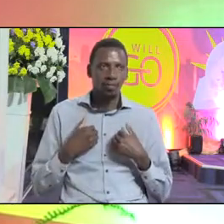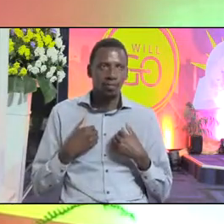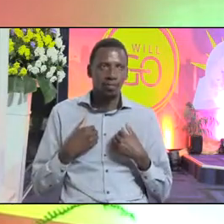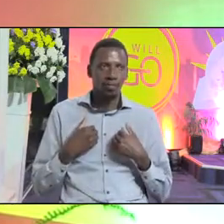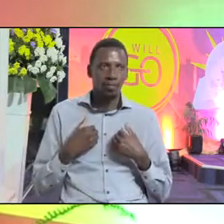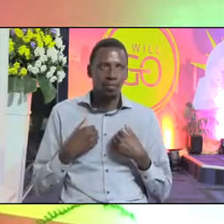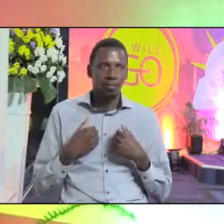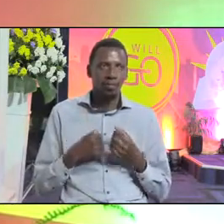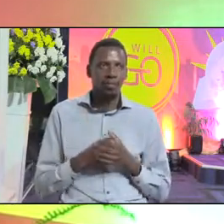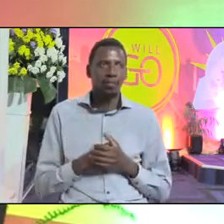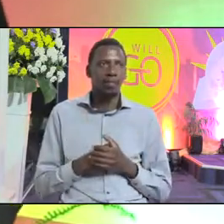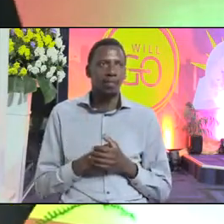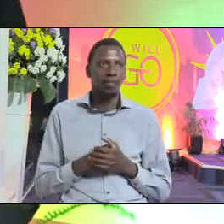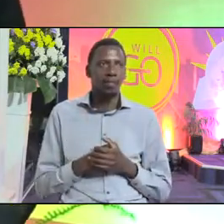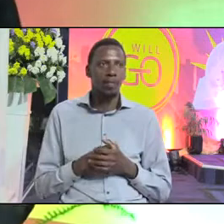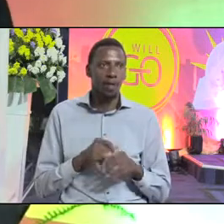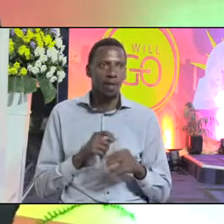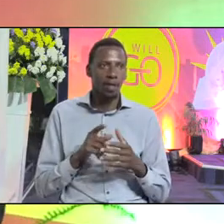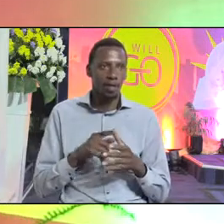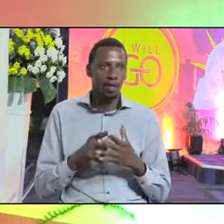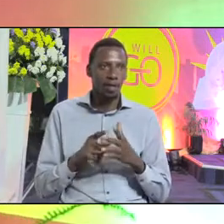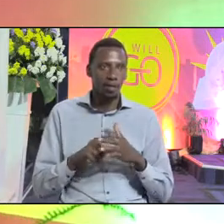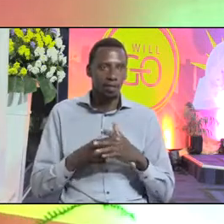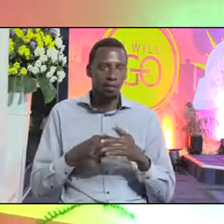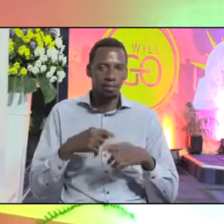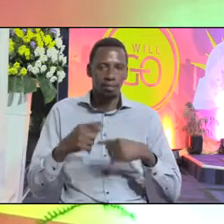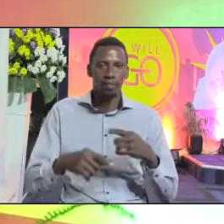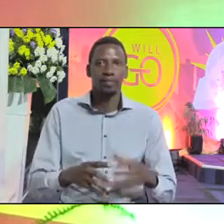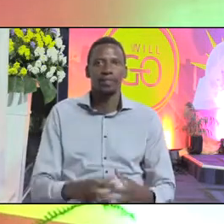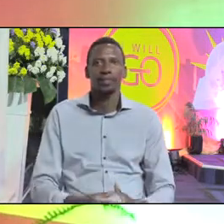I get into the Word of God.